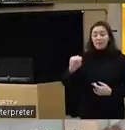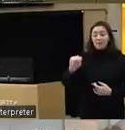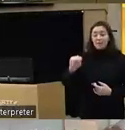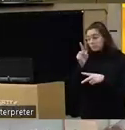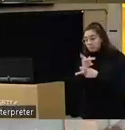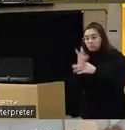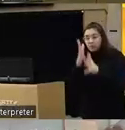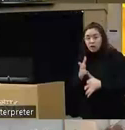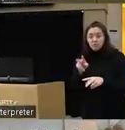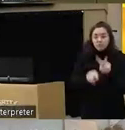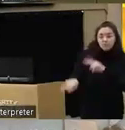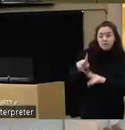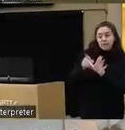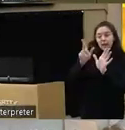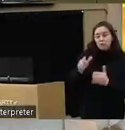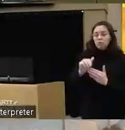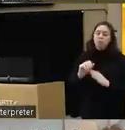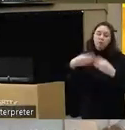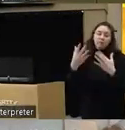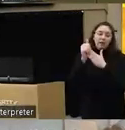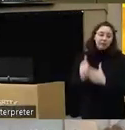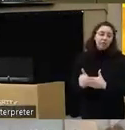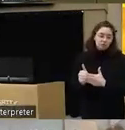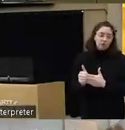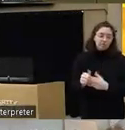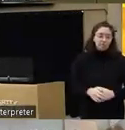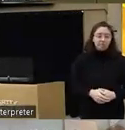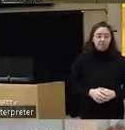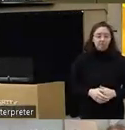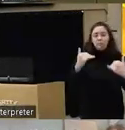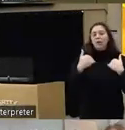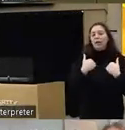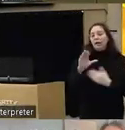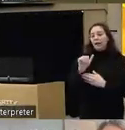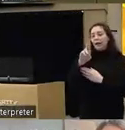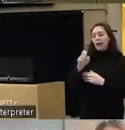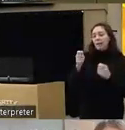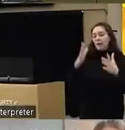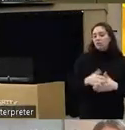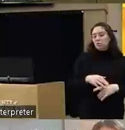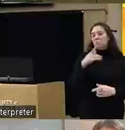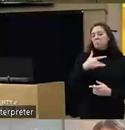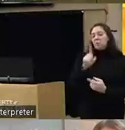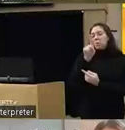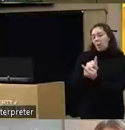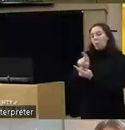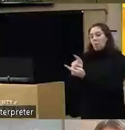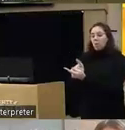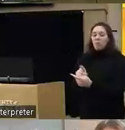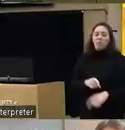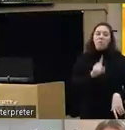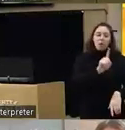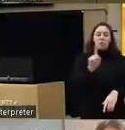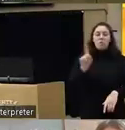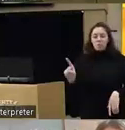the psychiatrist providing leadership at each site. And we have care managers, usually on a one-to-one ratio